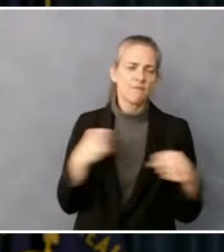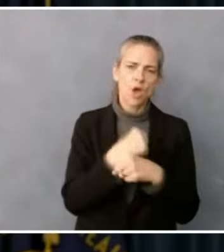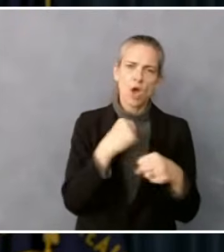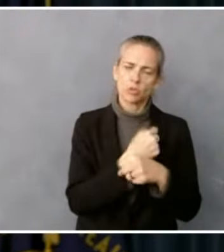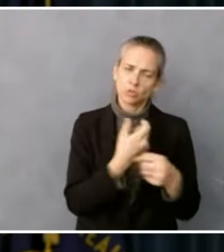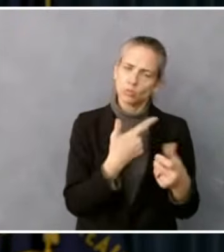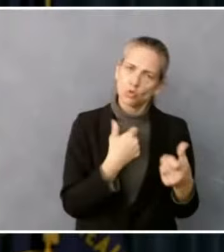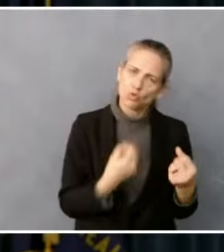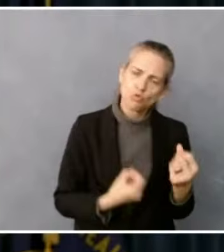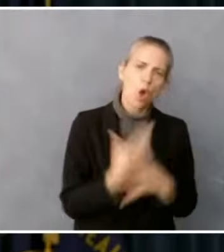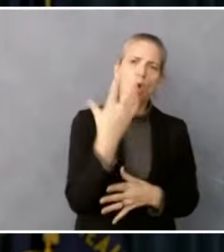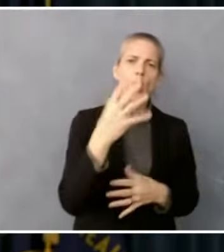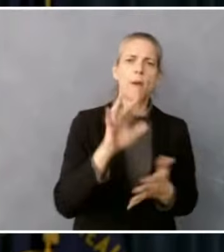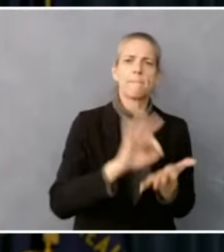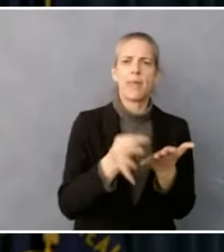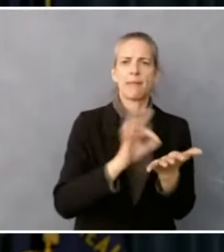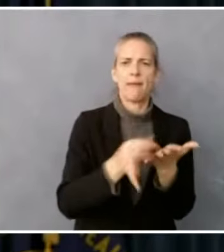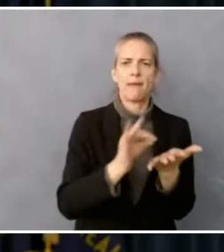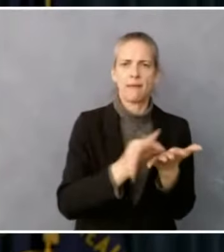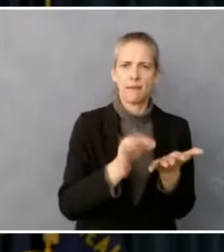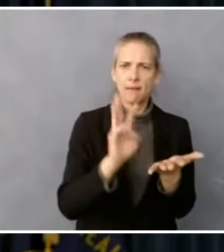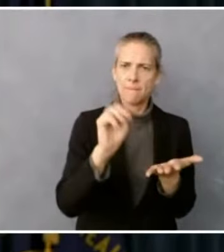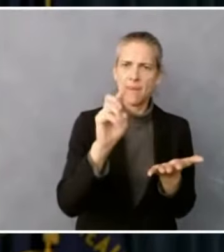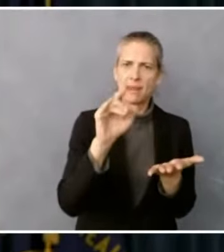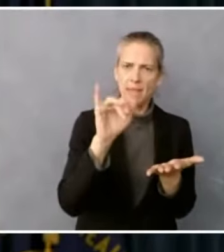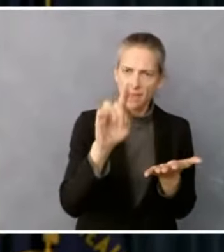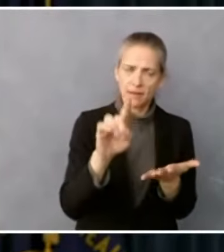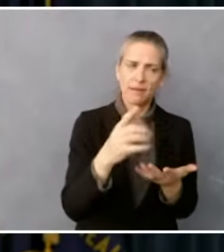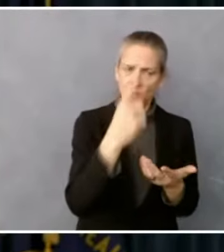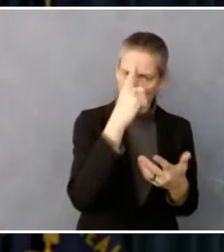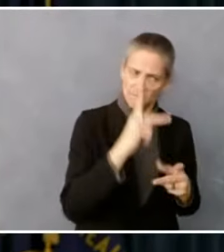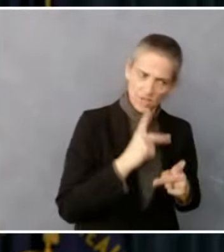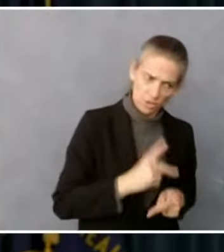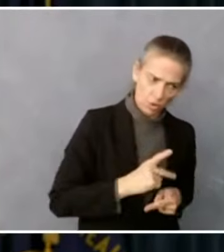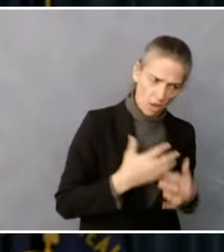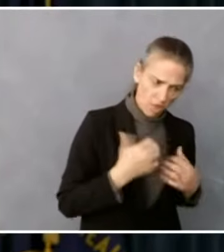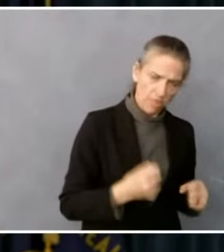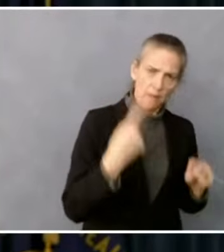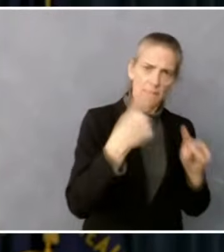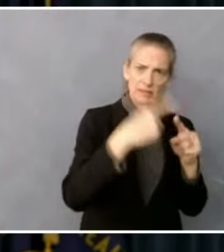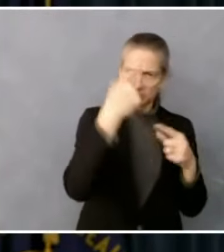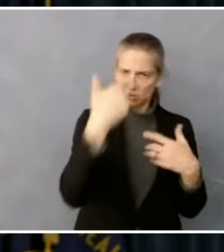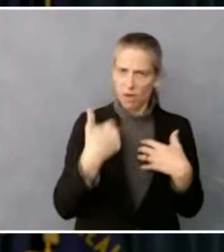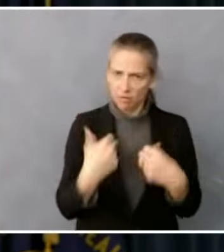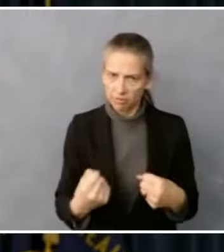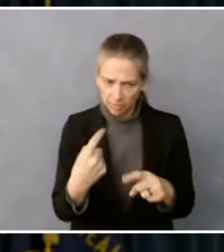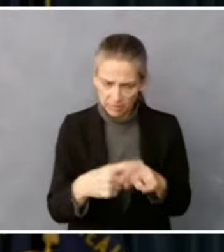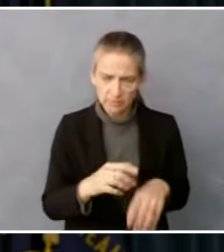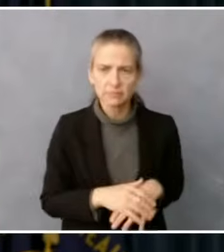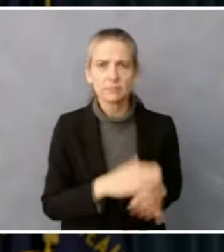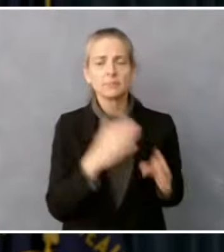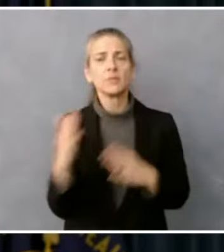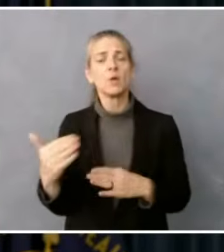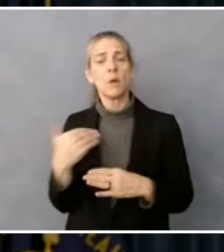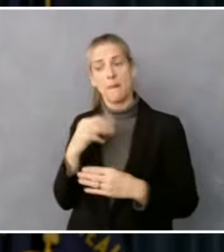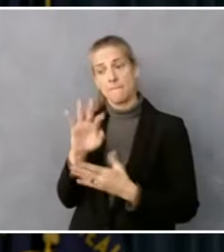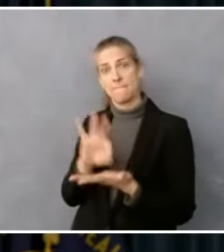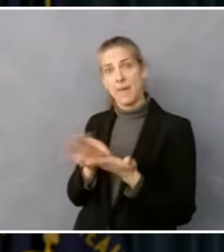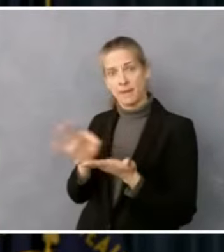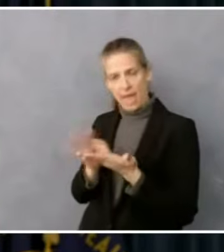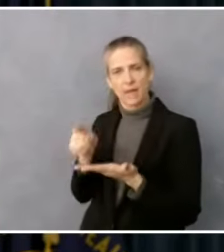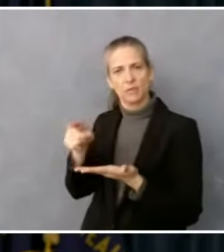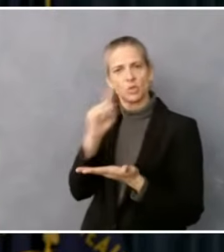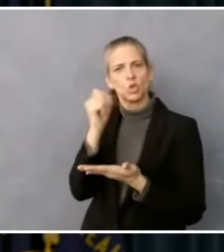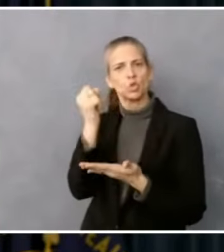can access both the physical and mental health care that they need. And we expanded Medicaid coverage to a full 12-month